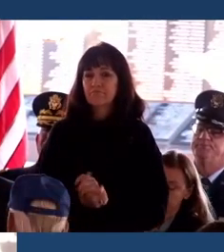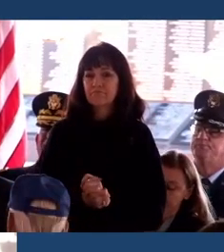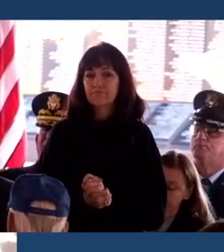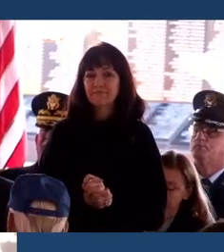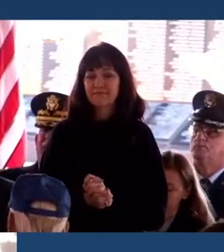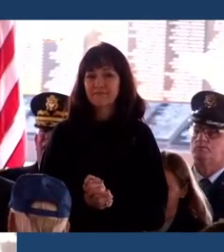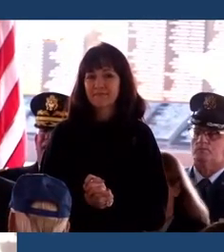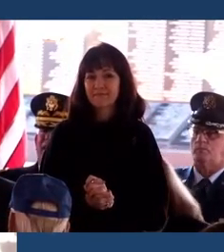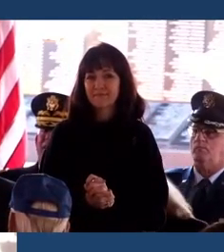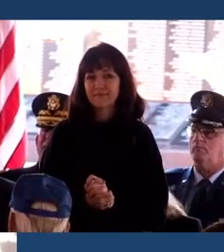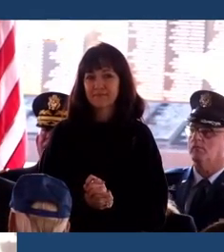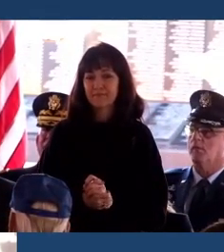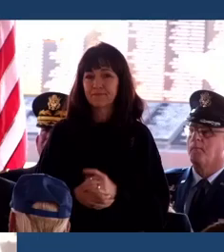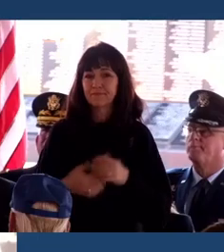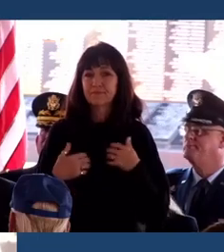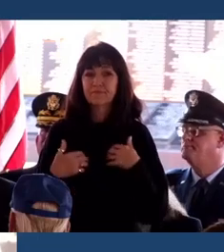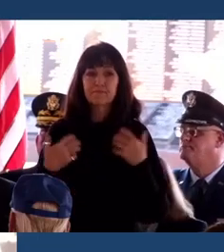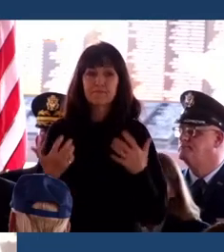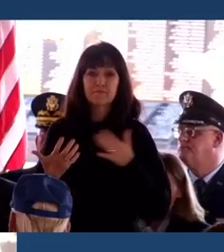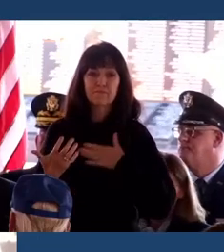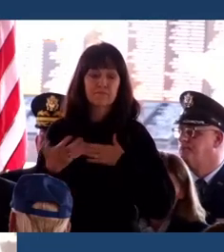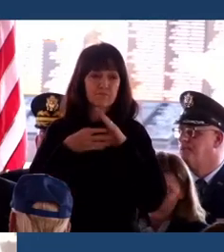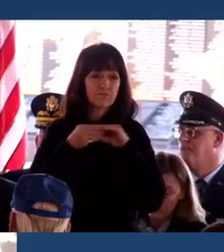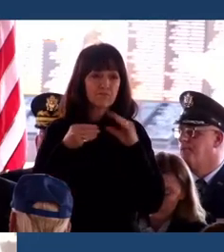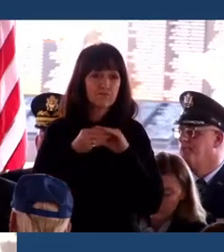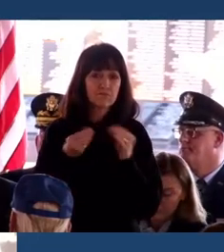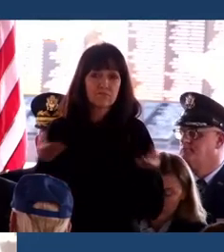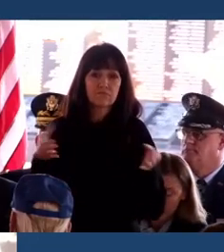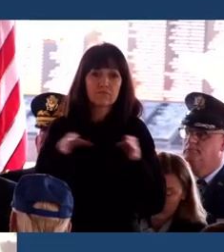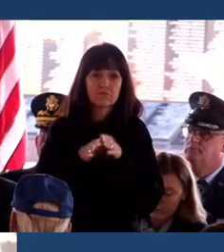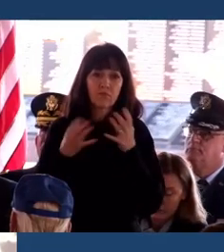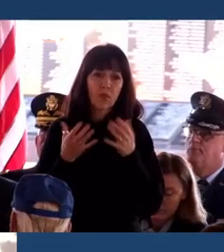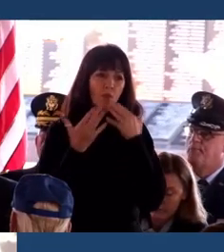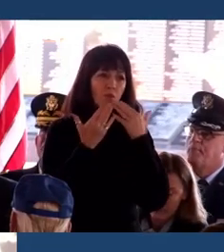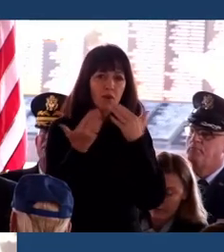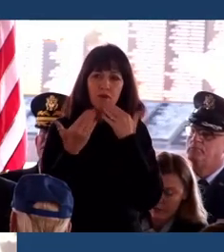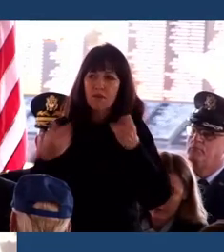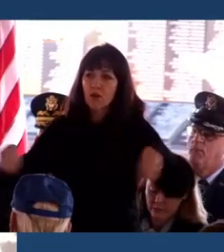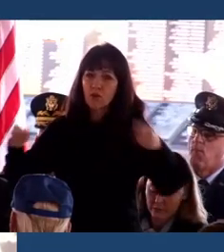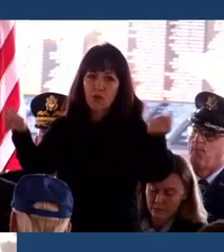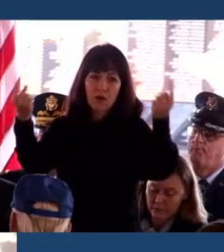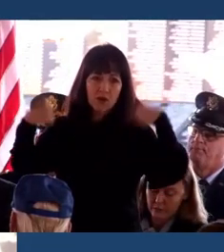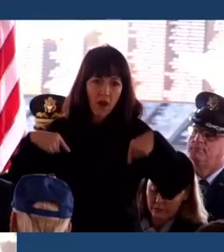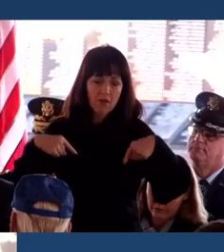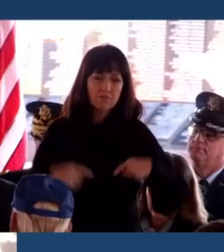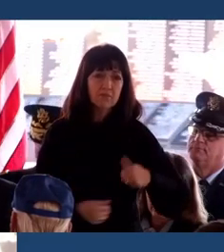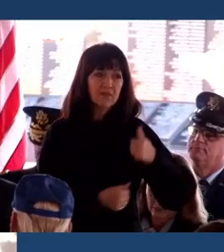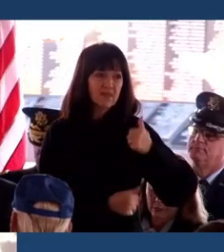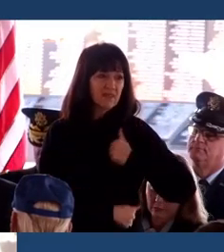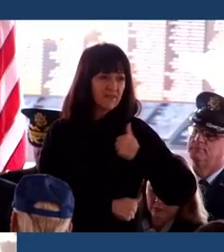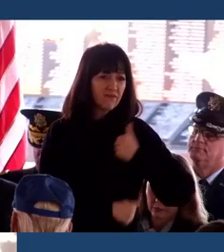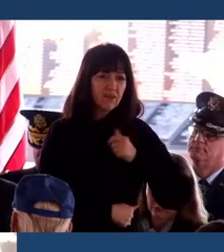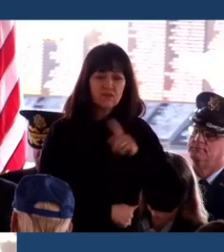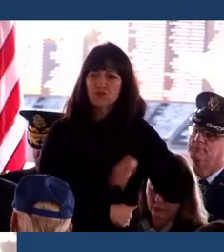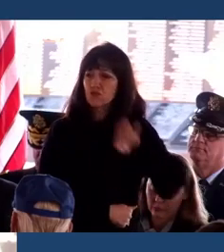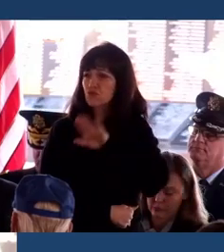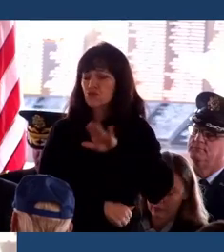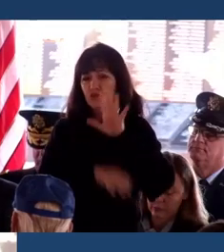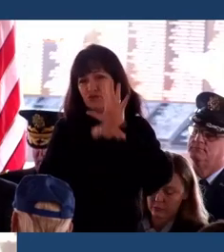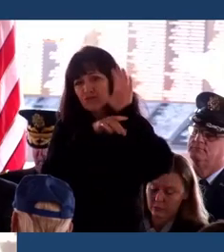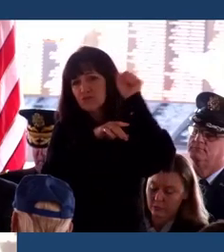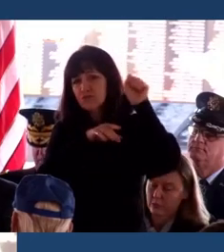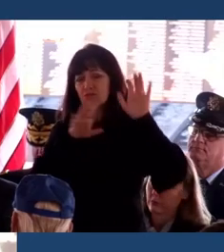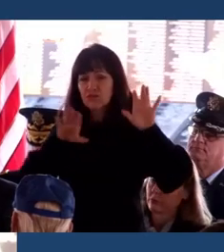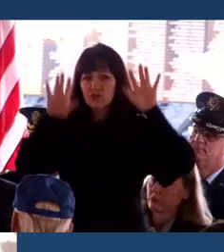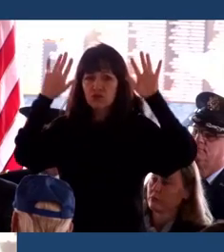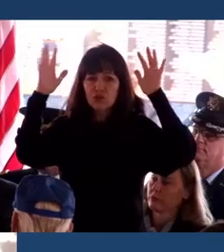And so I just want to close by thanking all of you for coming today, the veterans who are with us, for your incredible service. Those